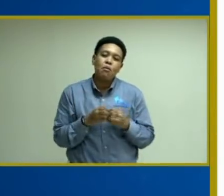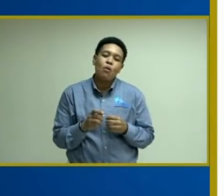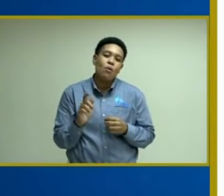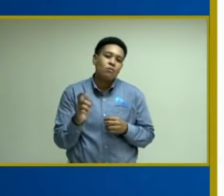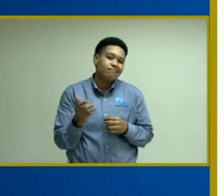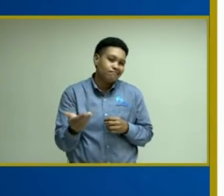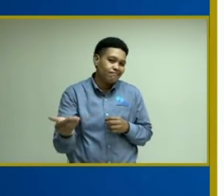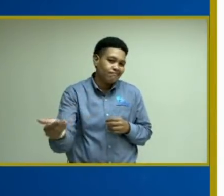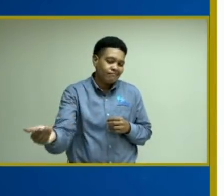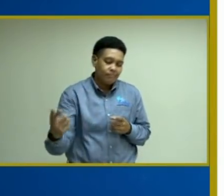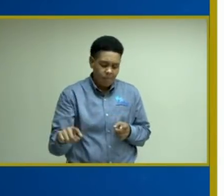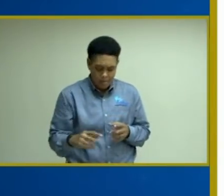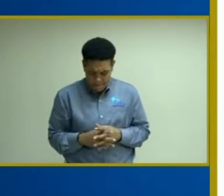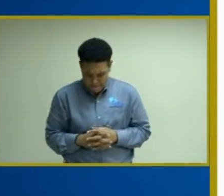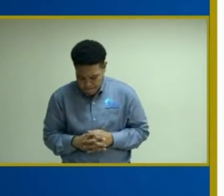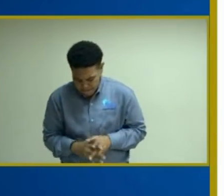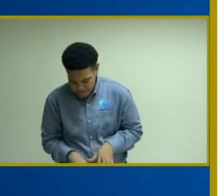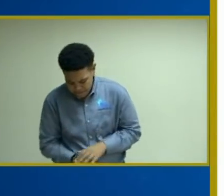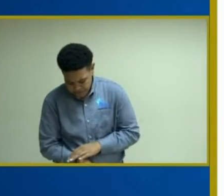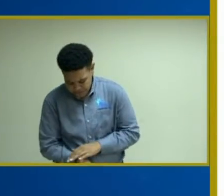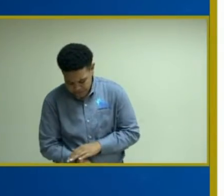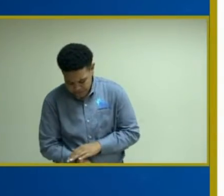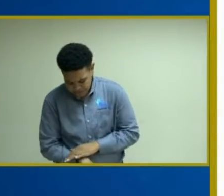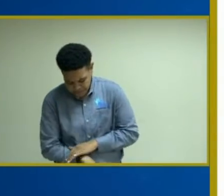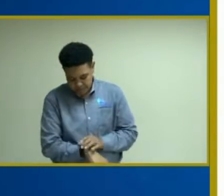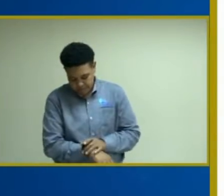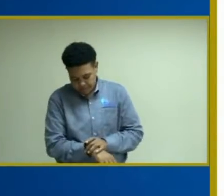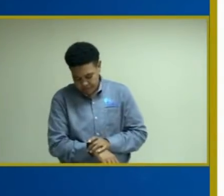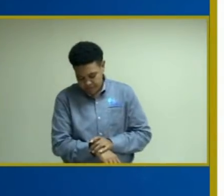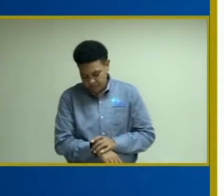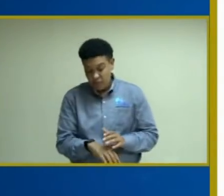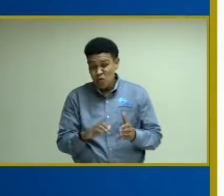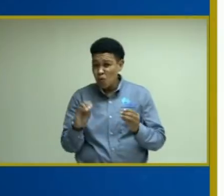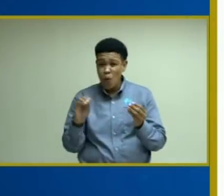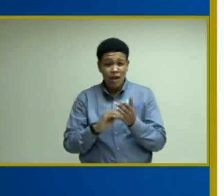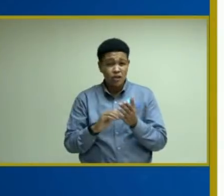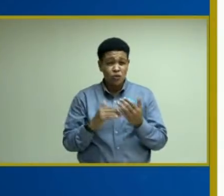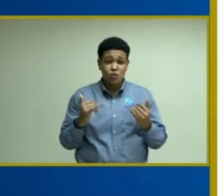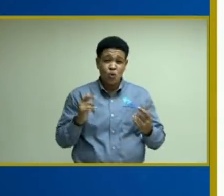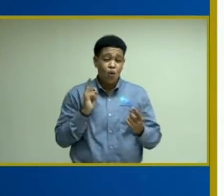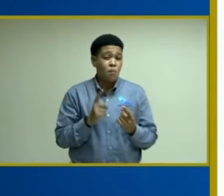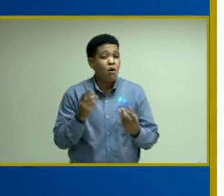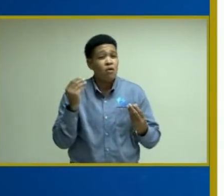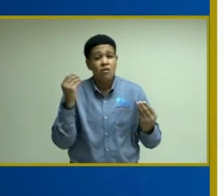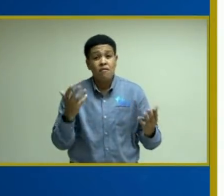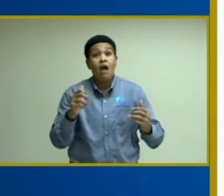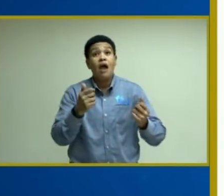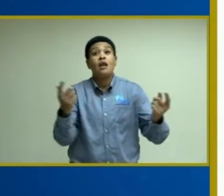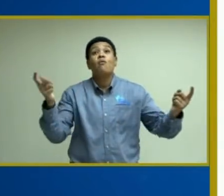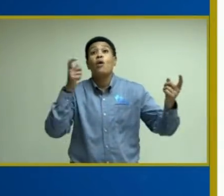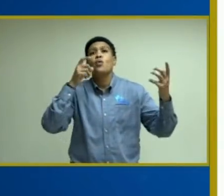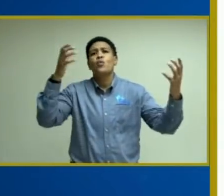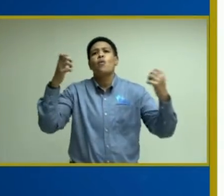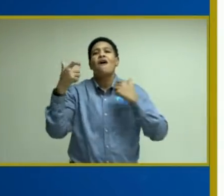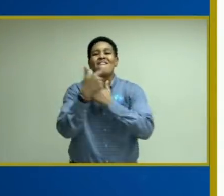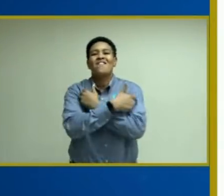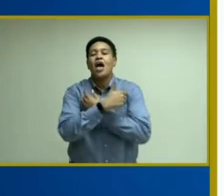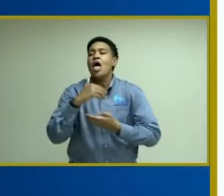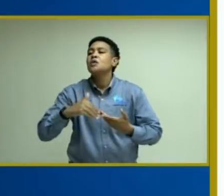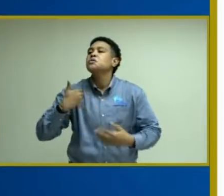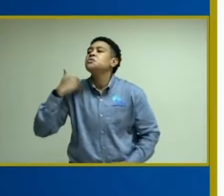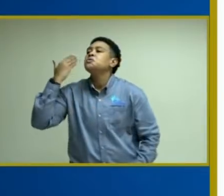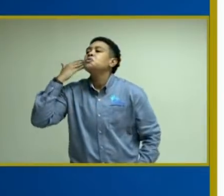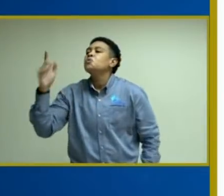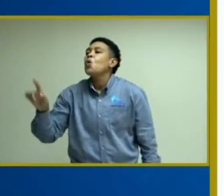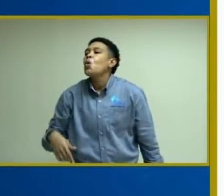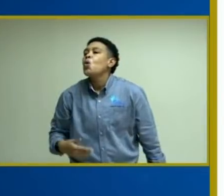shortly, but there should be no excuse, which is the point I'm trying to make, for anyone who wants to get vaccinated. If you